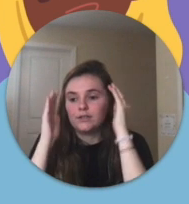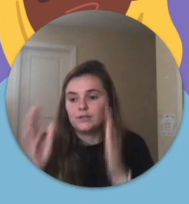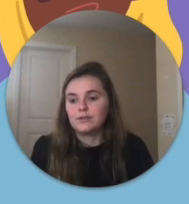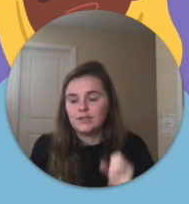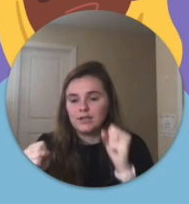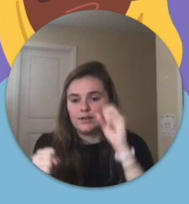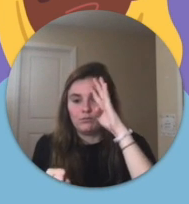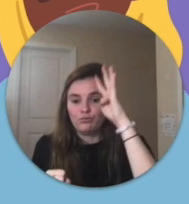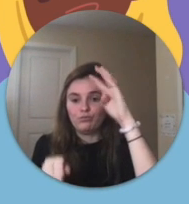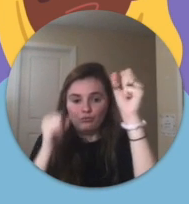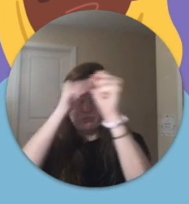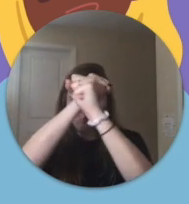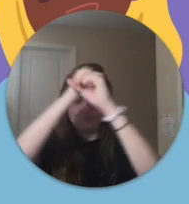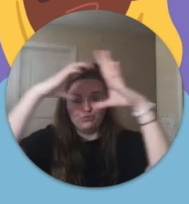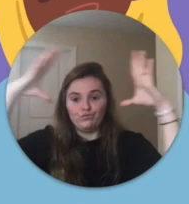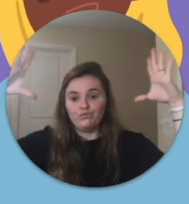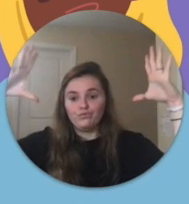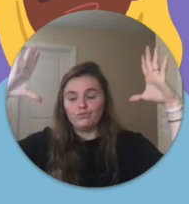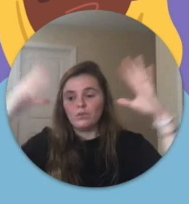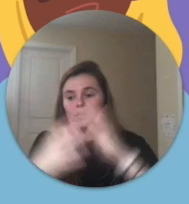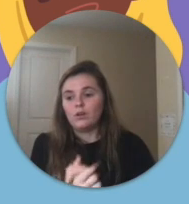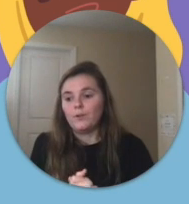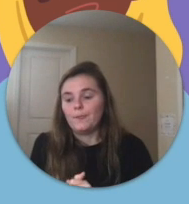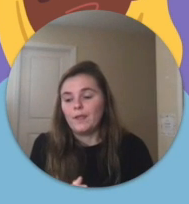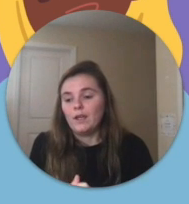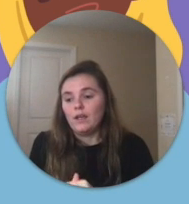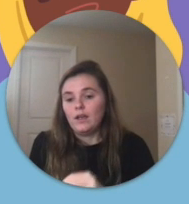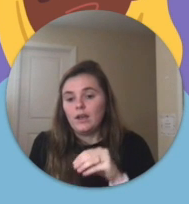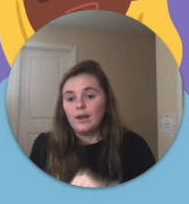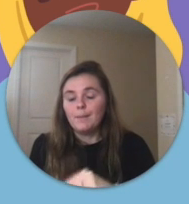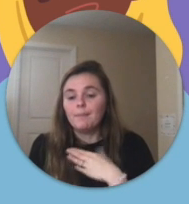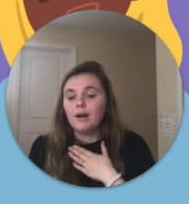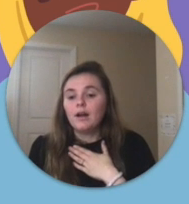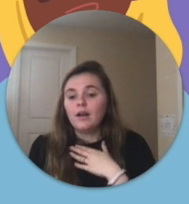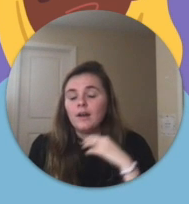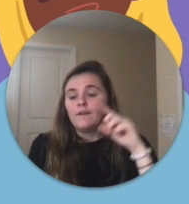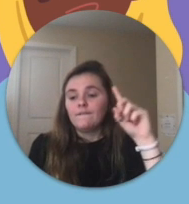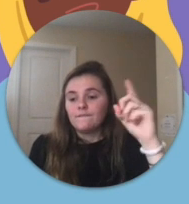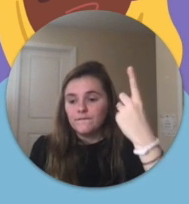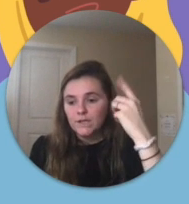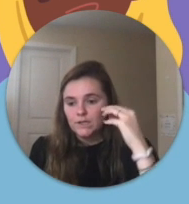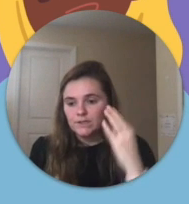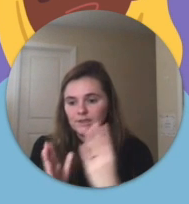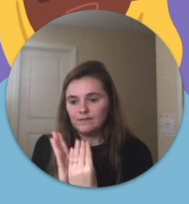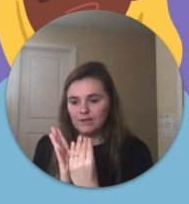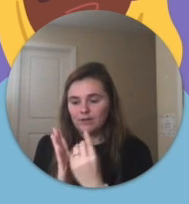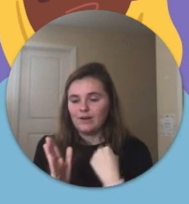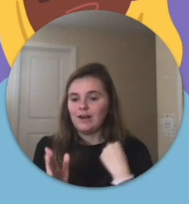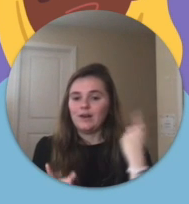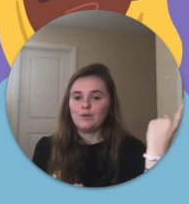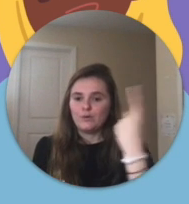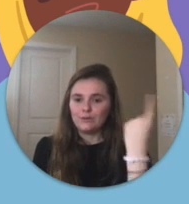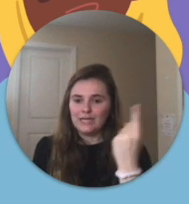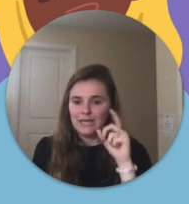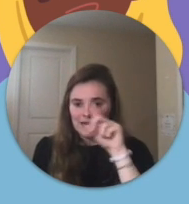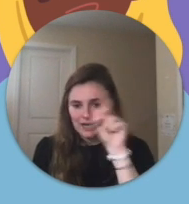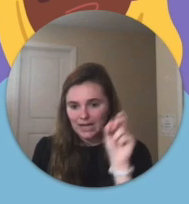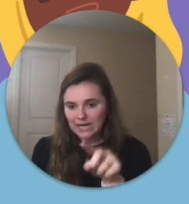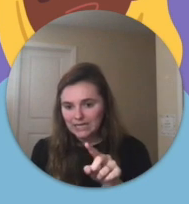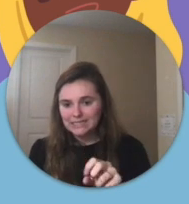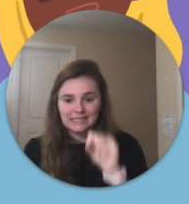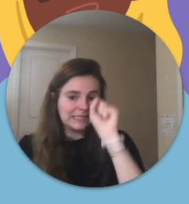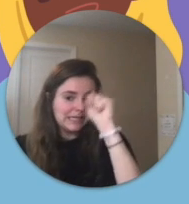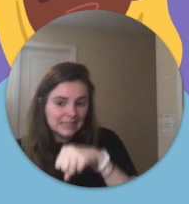helps the student expand their imagination. My first video, I only